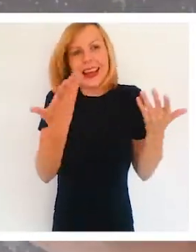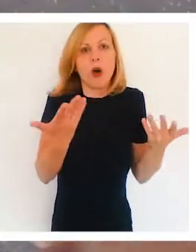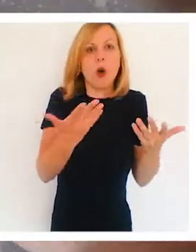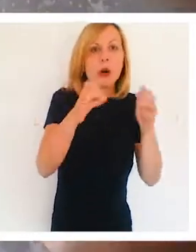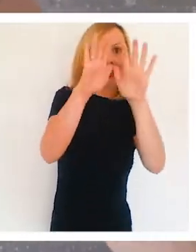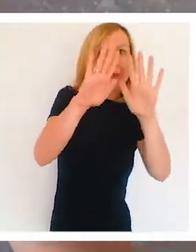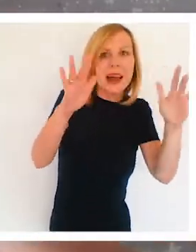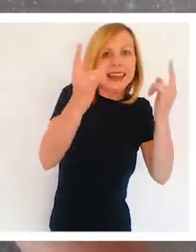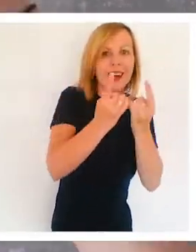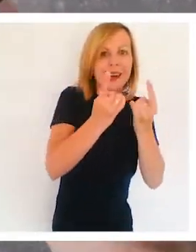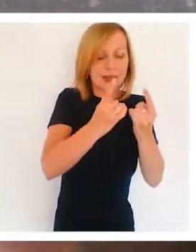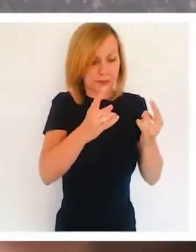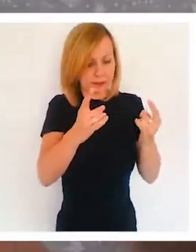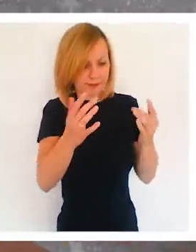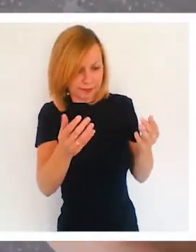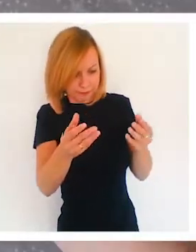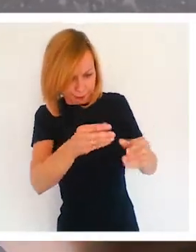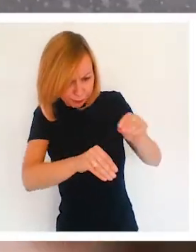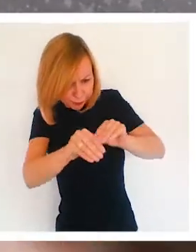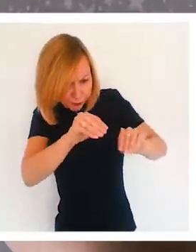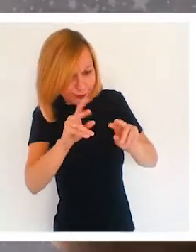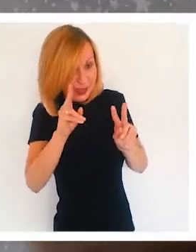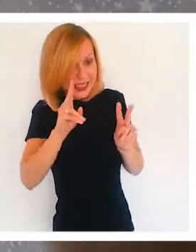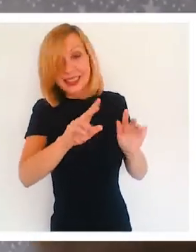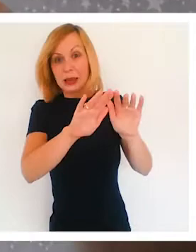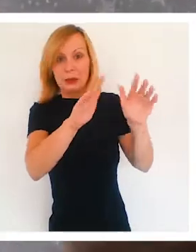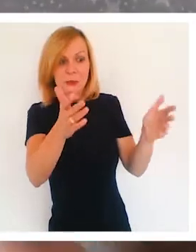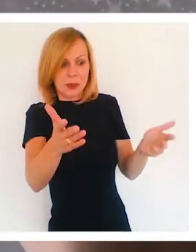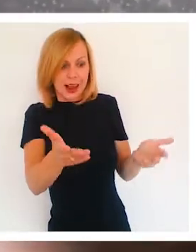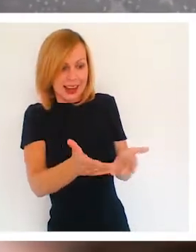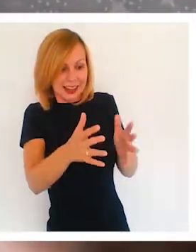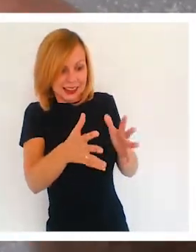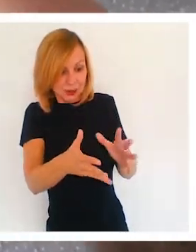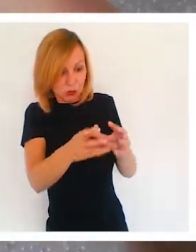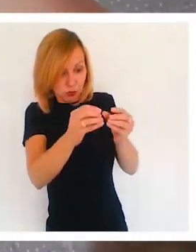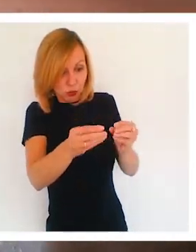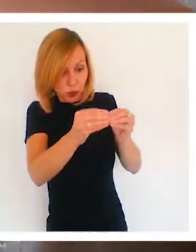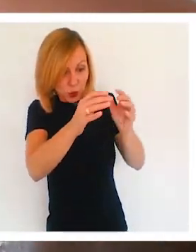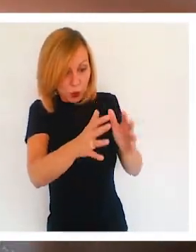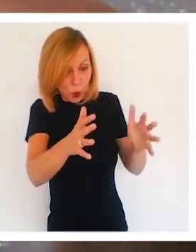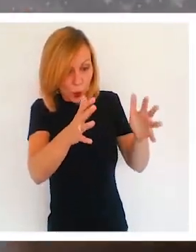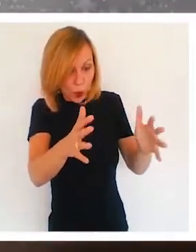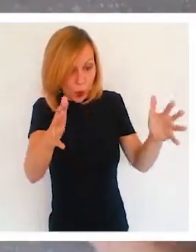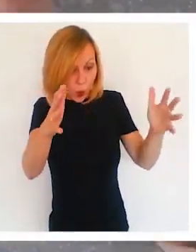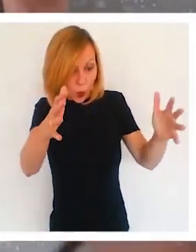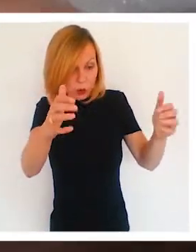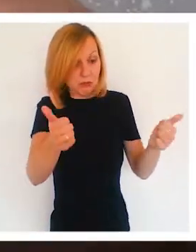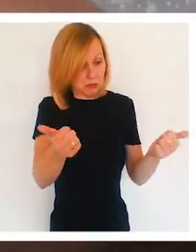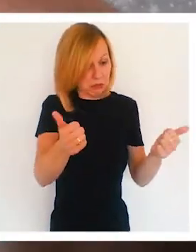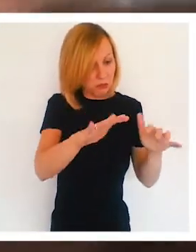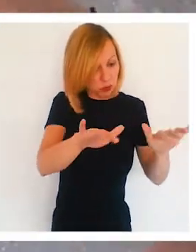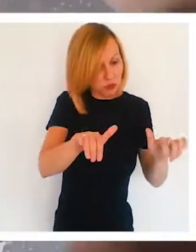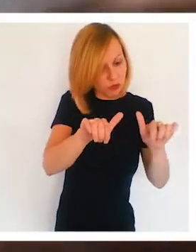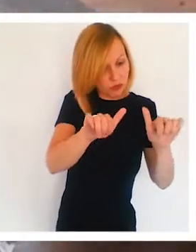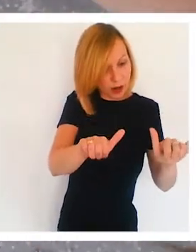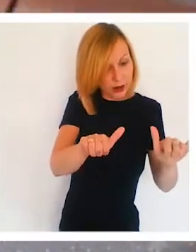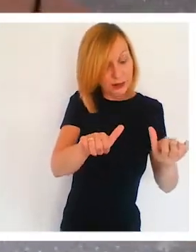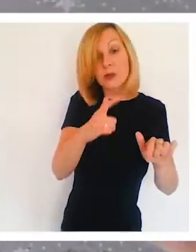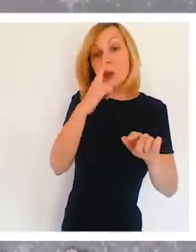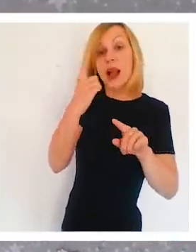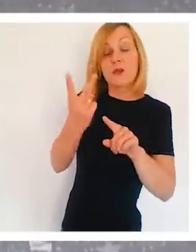item back together. You can see the planet taking shape as the pieces are put back into place.